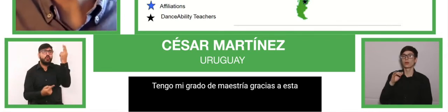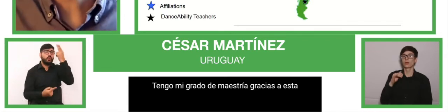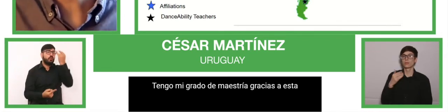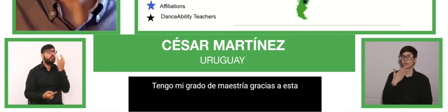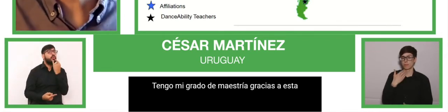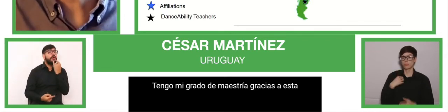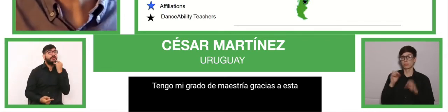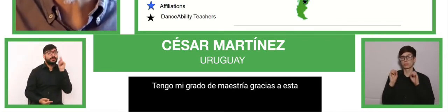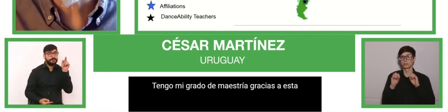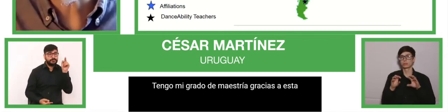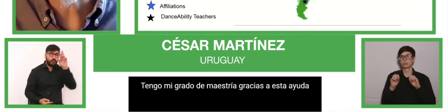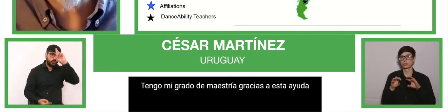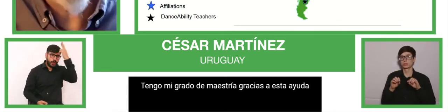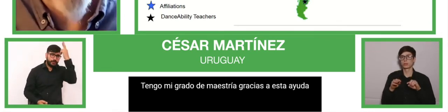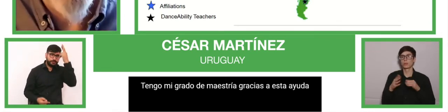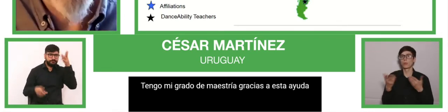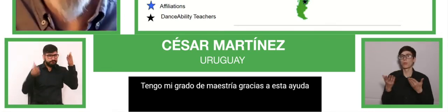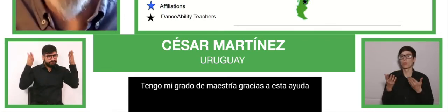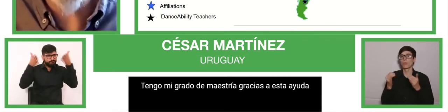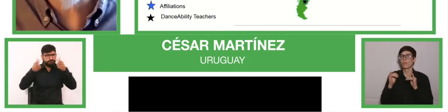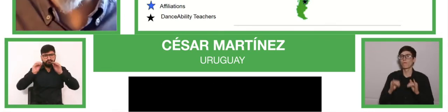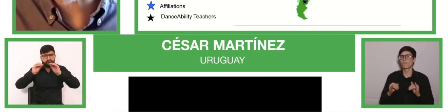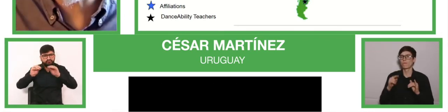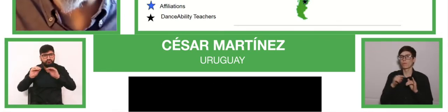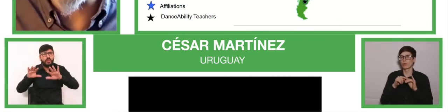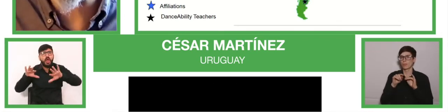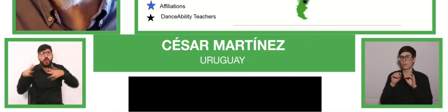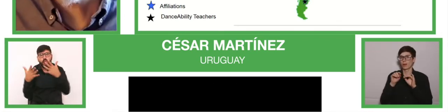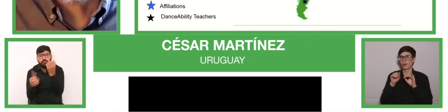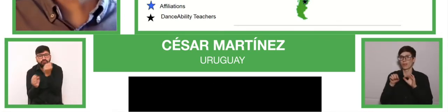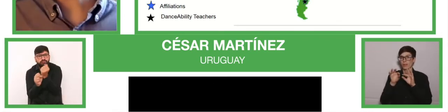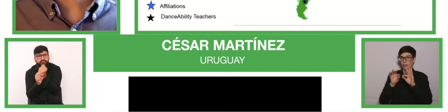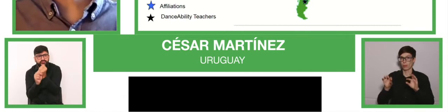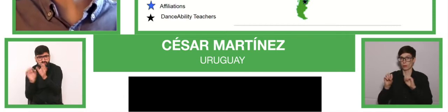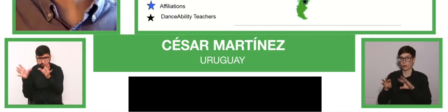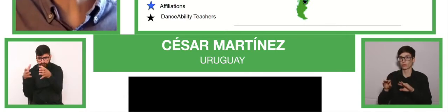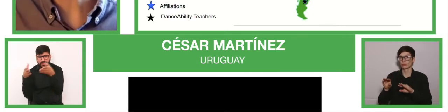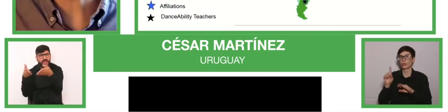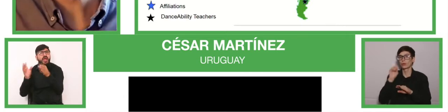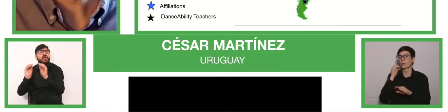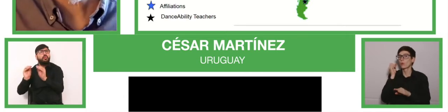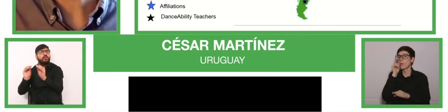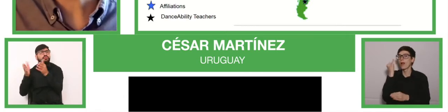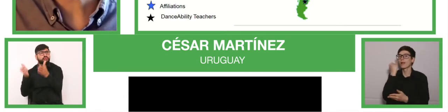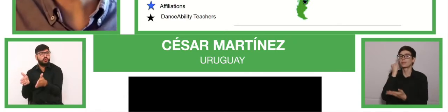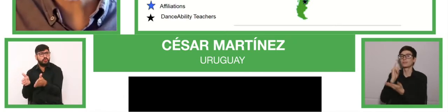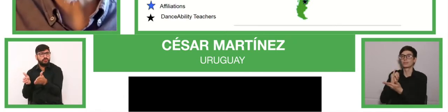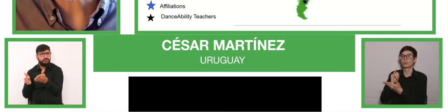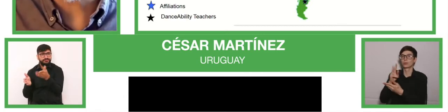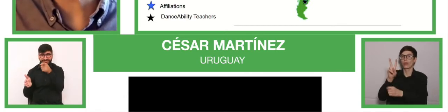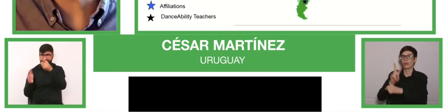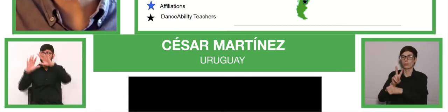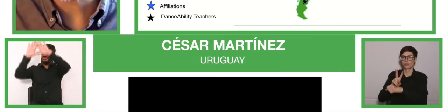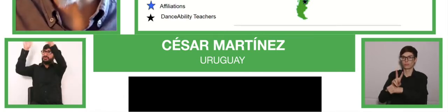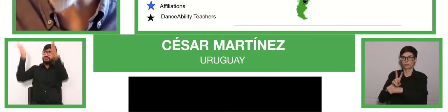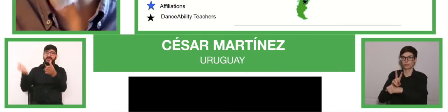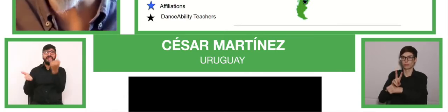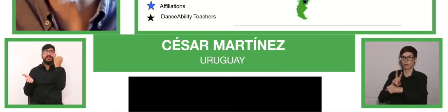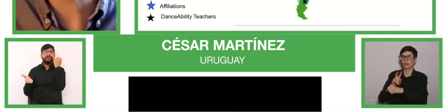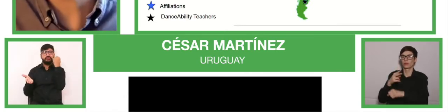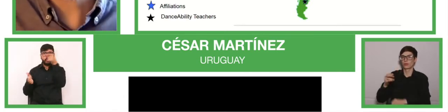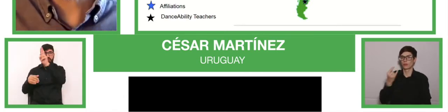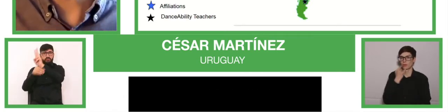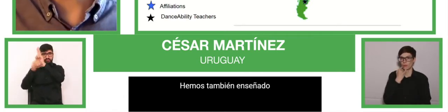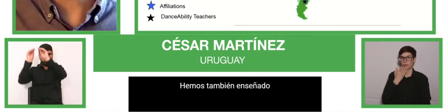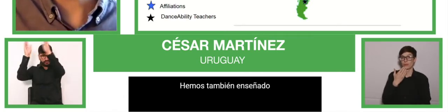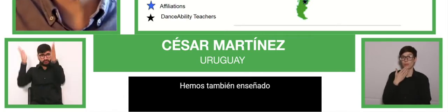the method in the Instituto de Profesores Artigas. The DanceAbility method has become part of their